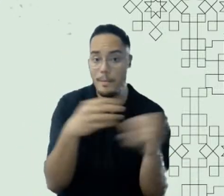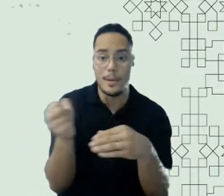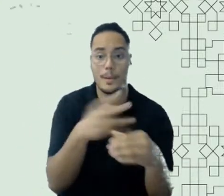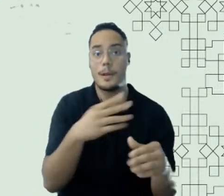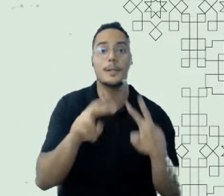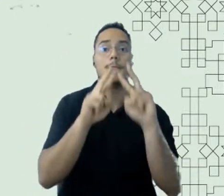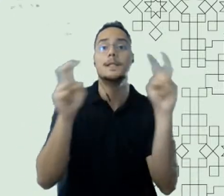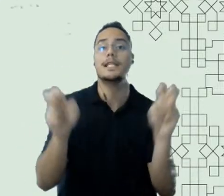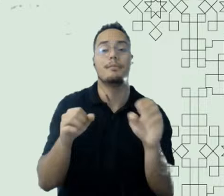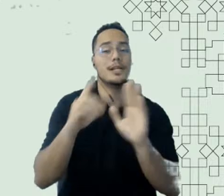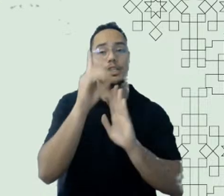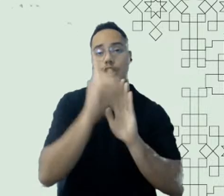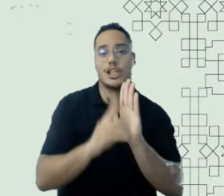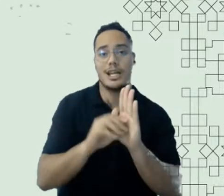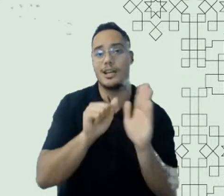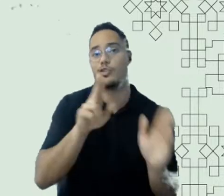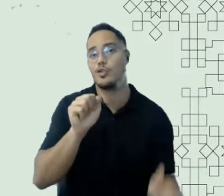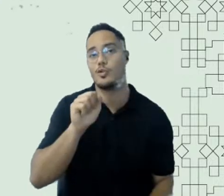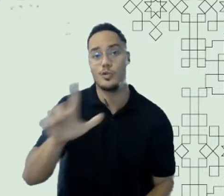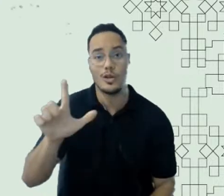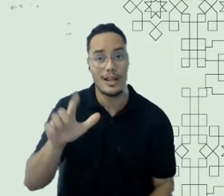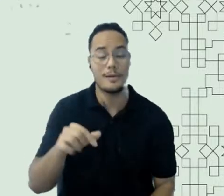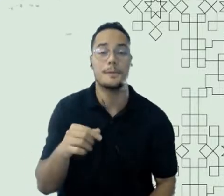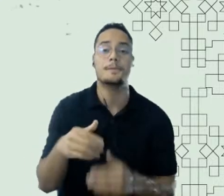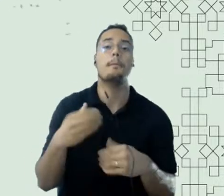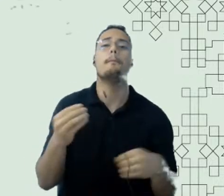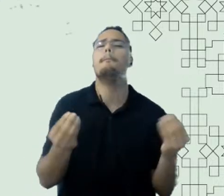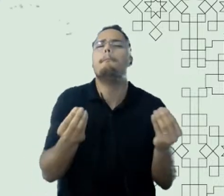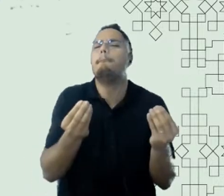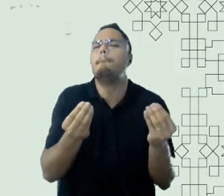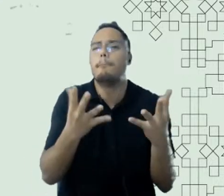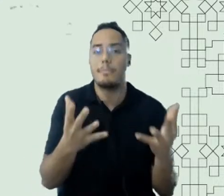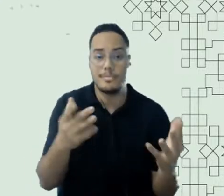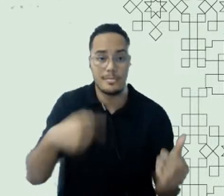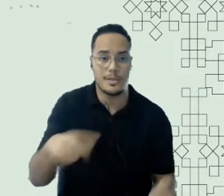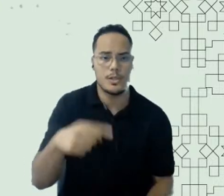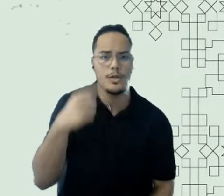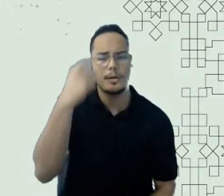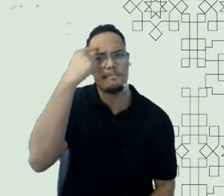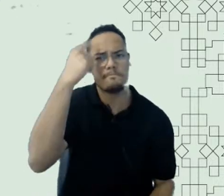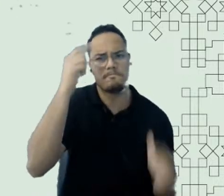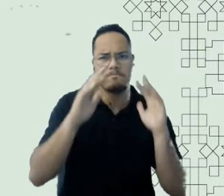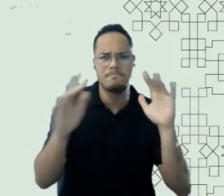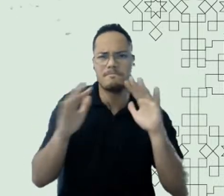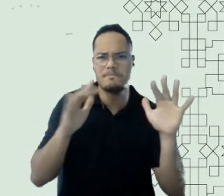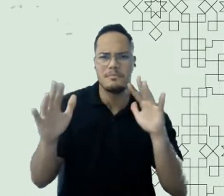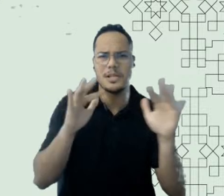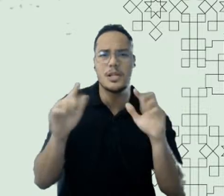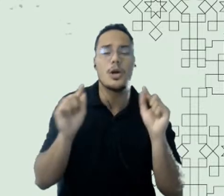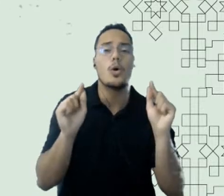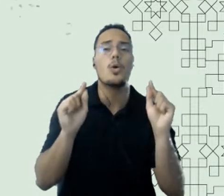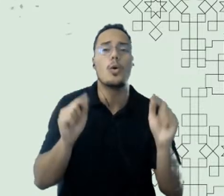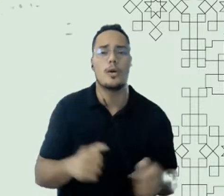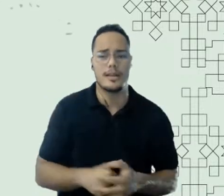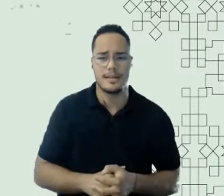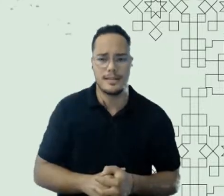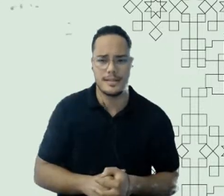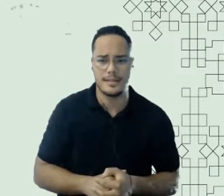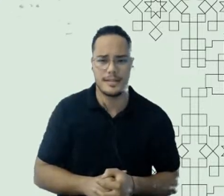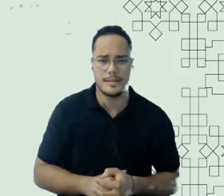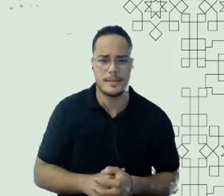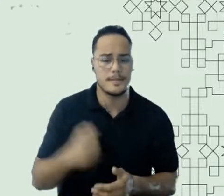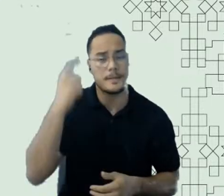back and say, well, okay, let's talk about copyright regulation in the last 20 years. And